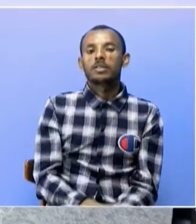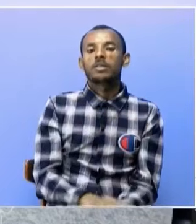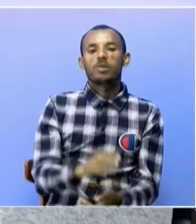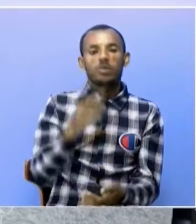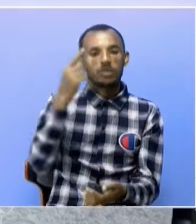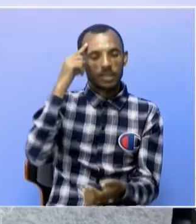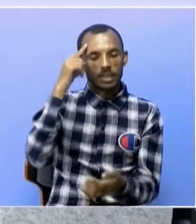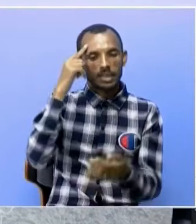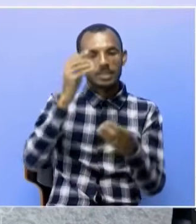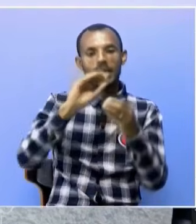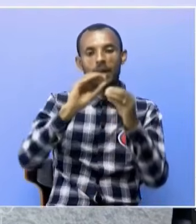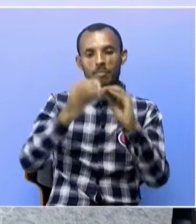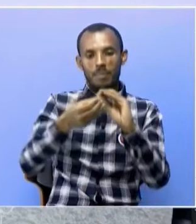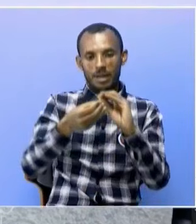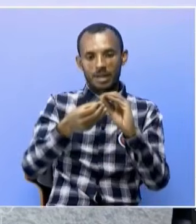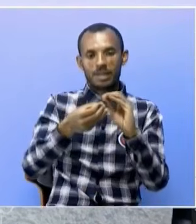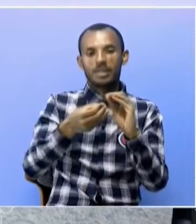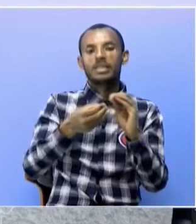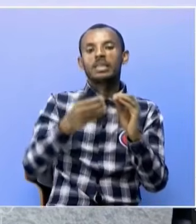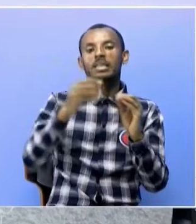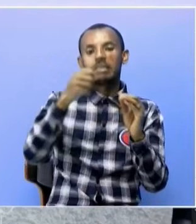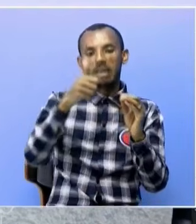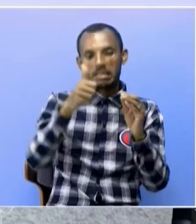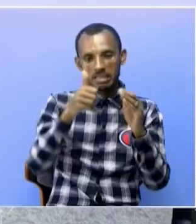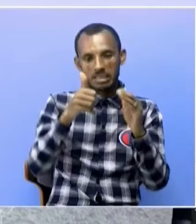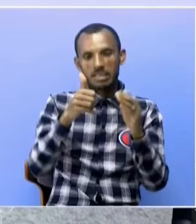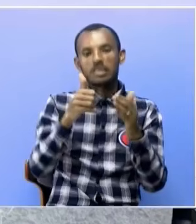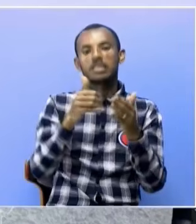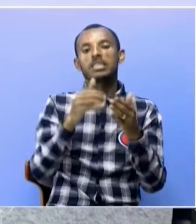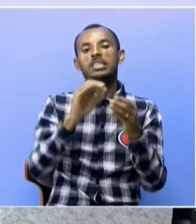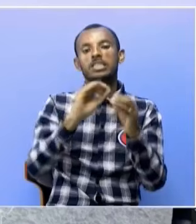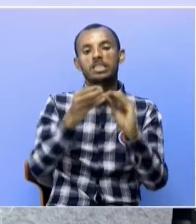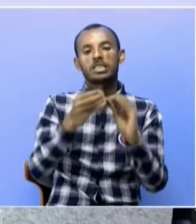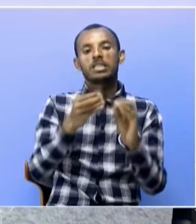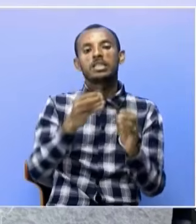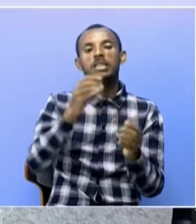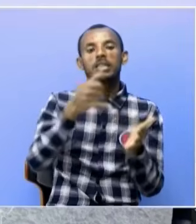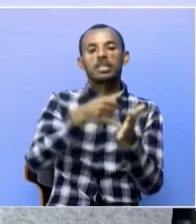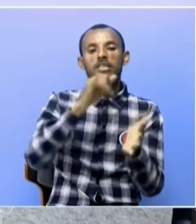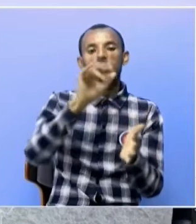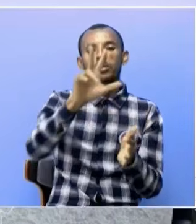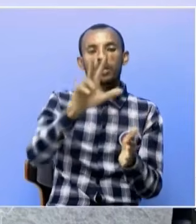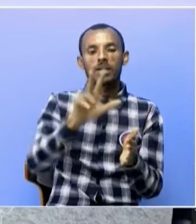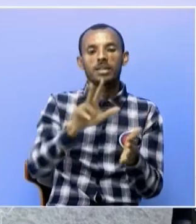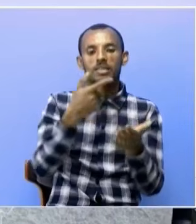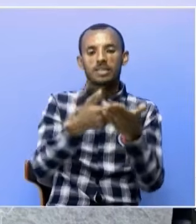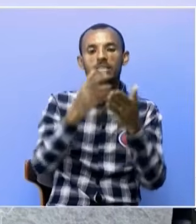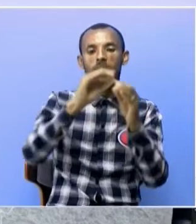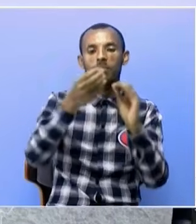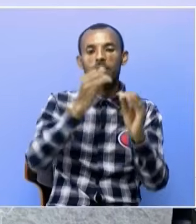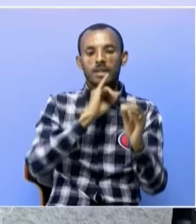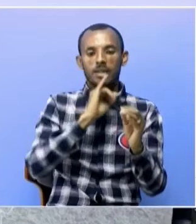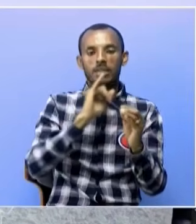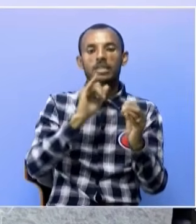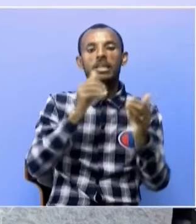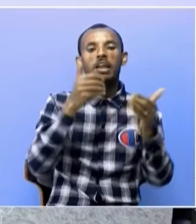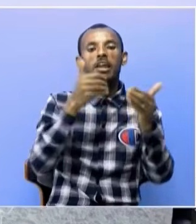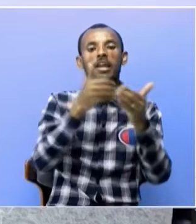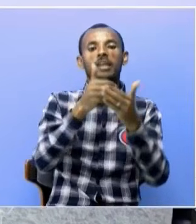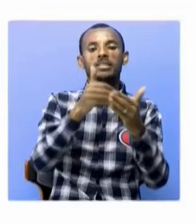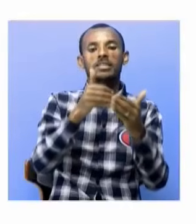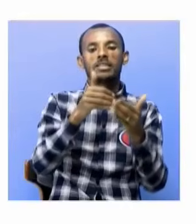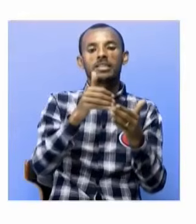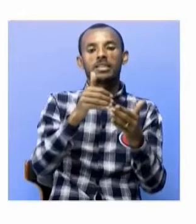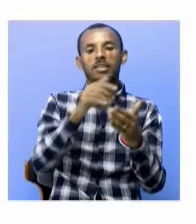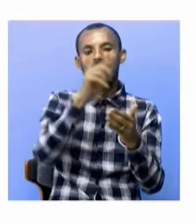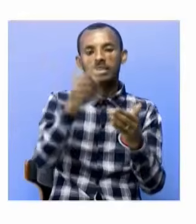consider the number in the tens digit, it's 3. So whenever you round this number to the nearest integer, this